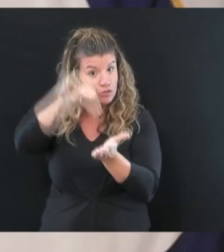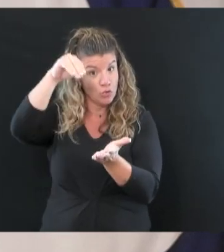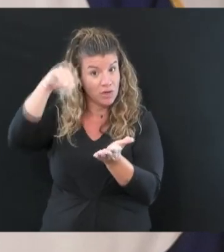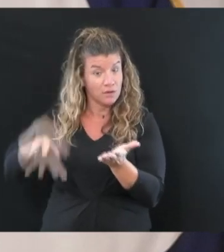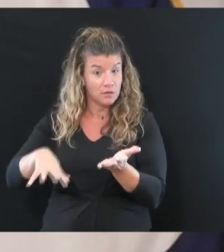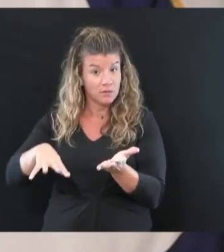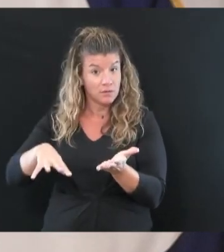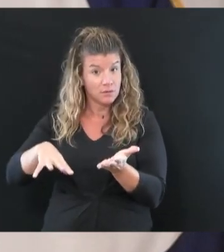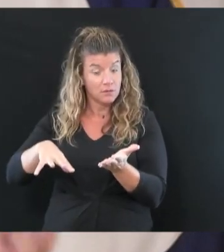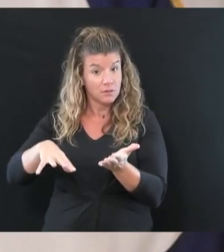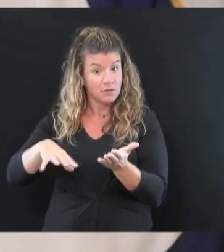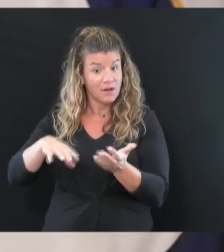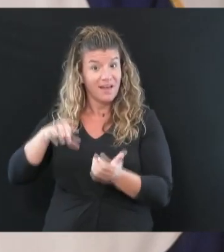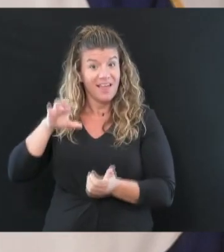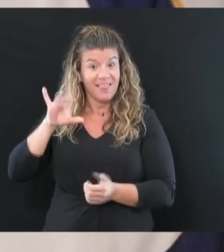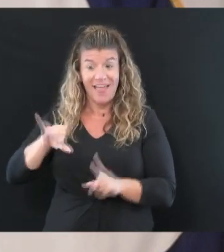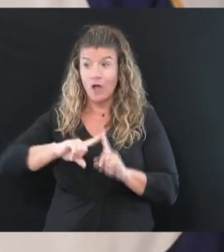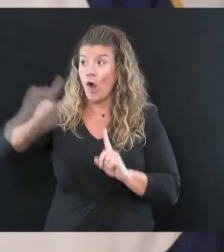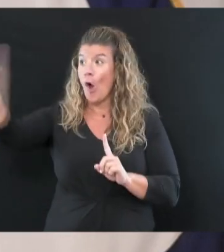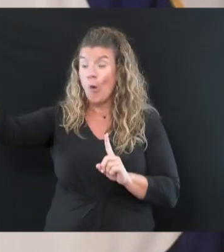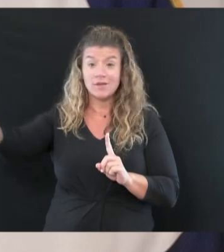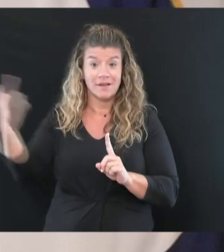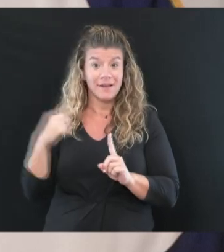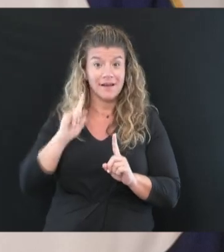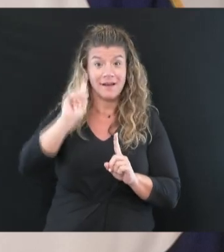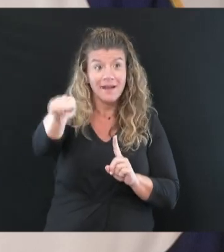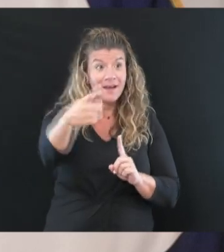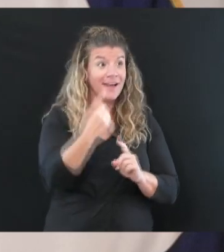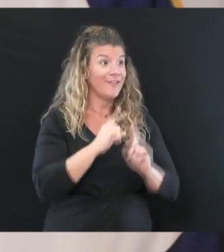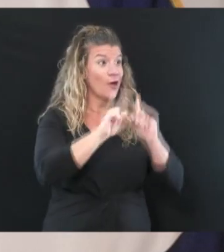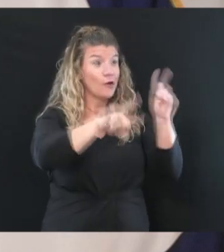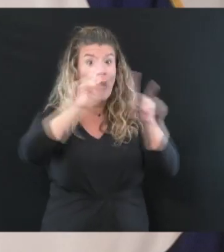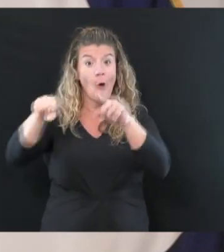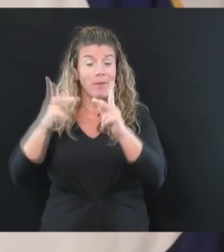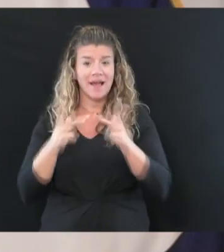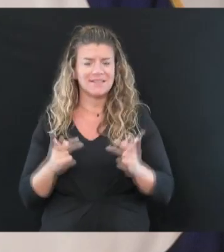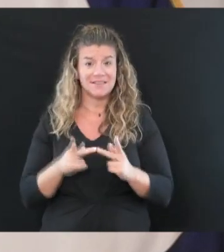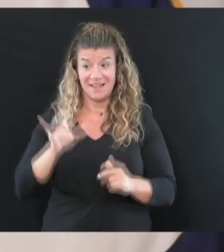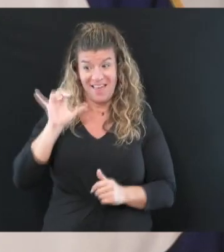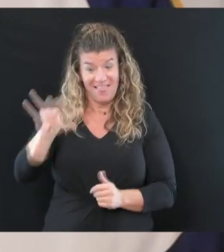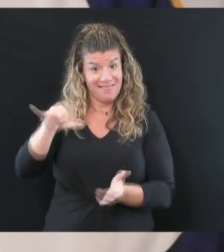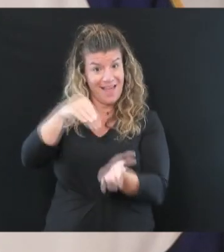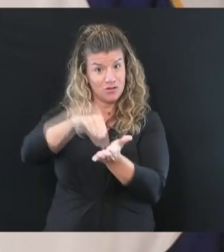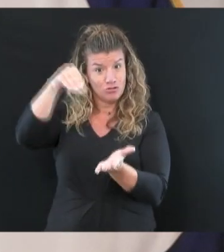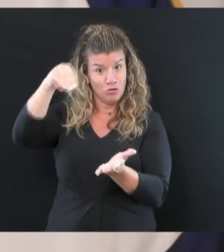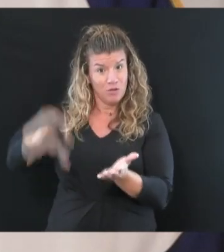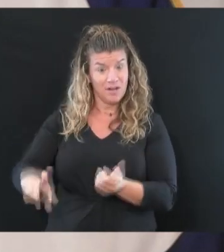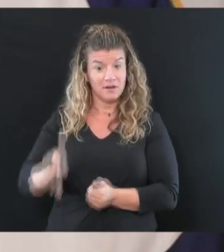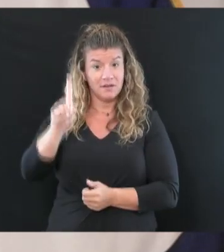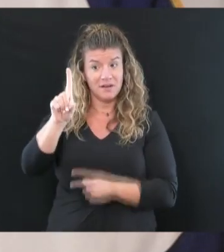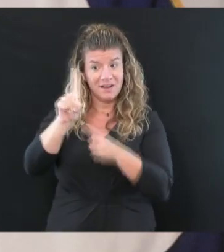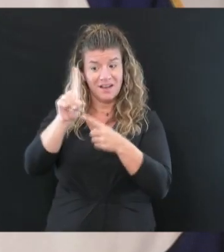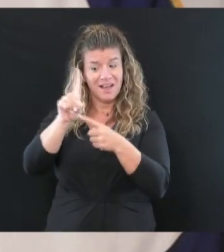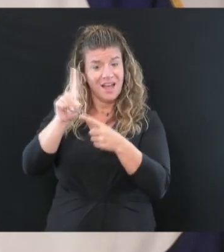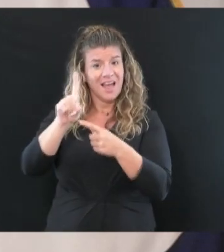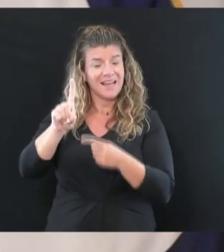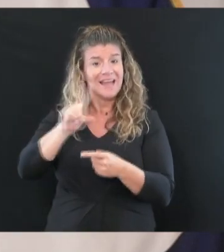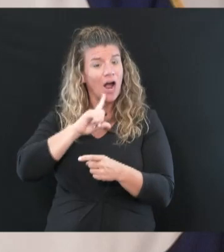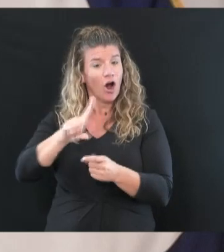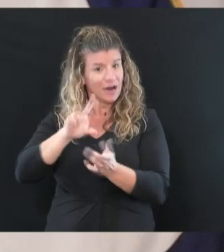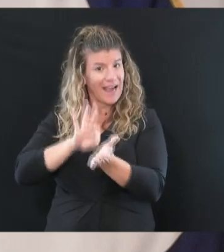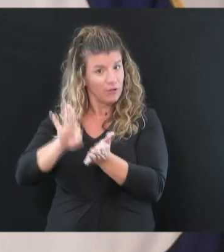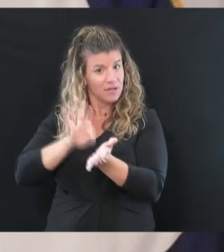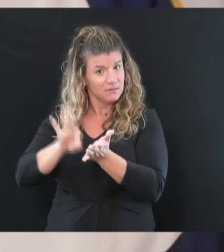you know, that goes places or whatever, you know, that student really and truly has to be counted